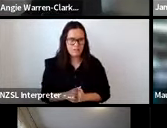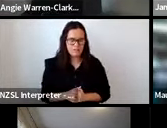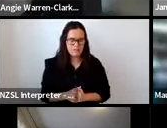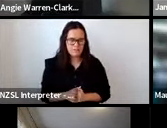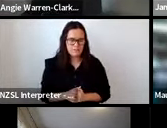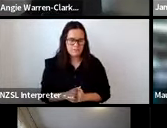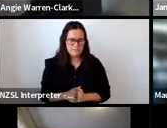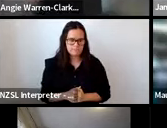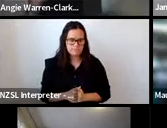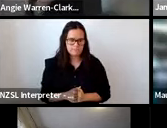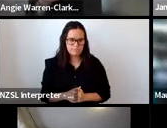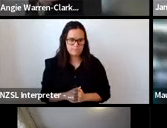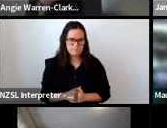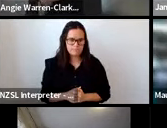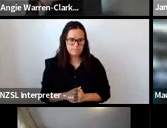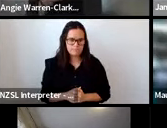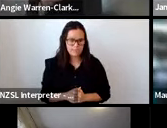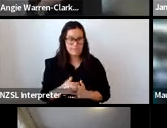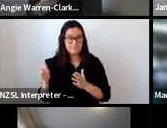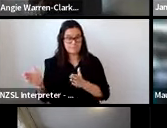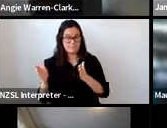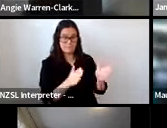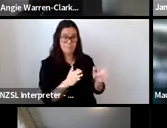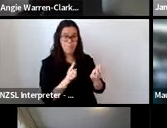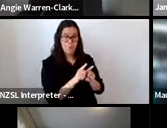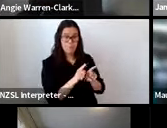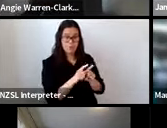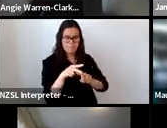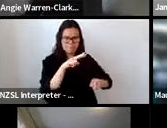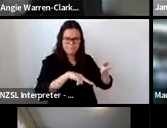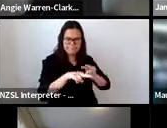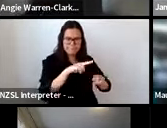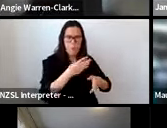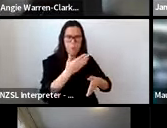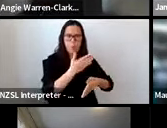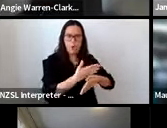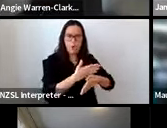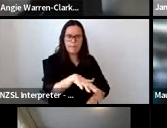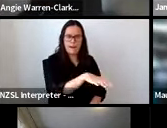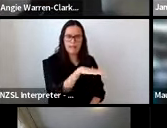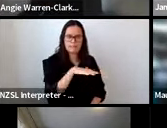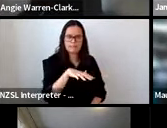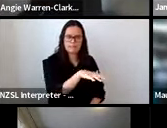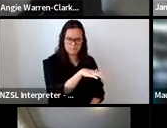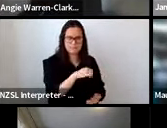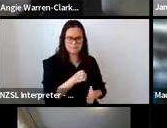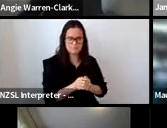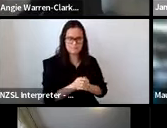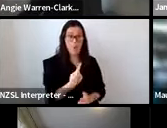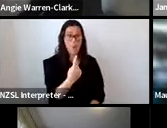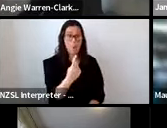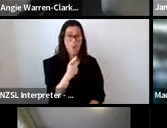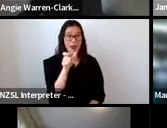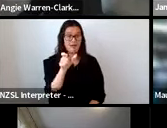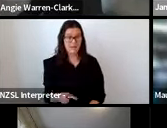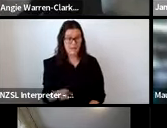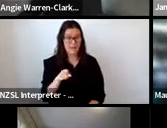reviewed potential workplaces. One client that sticks in my mind could not get the job that he